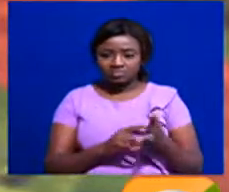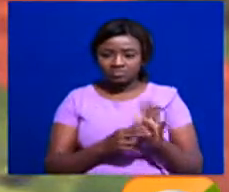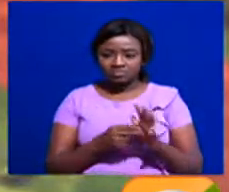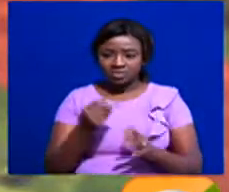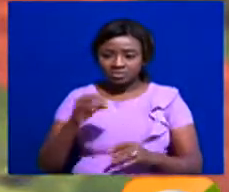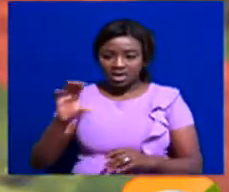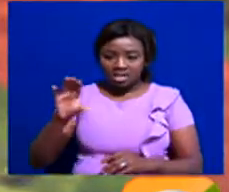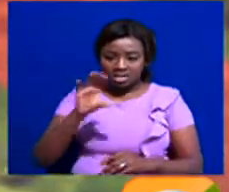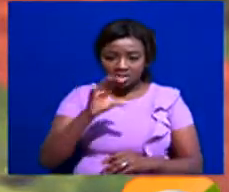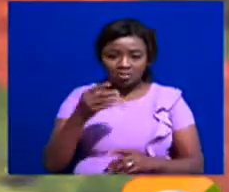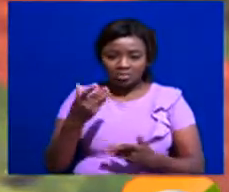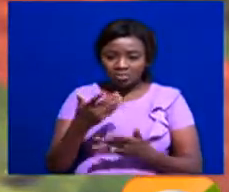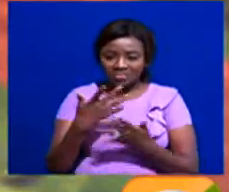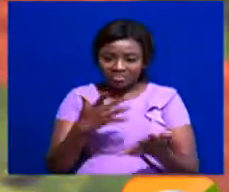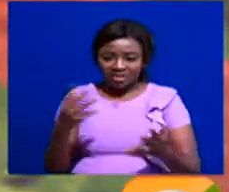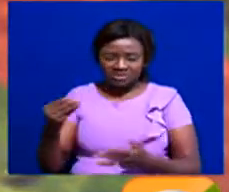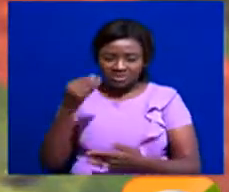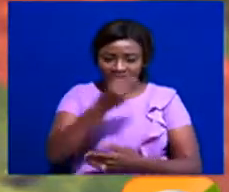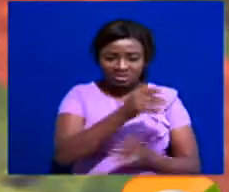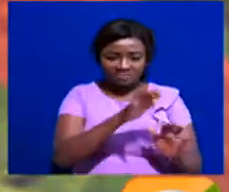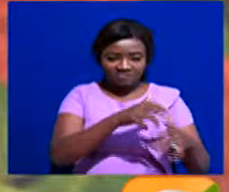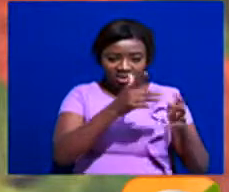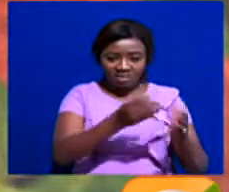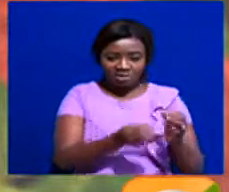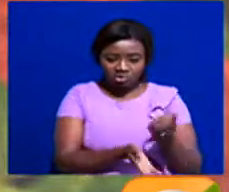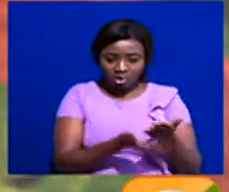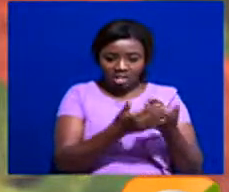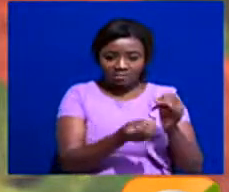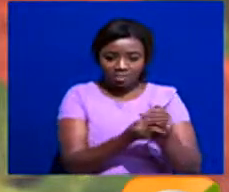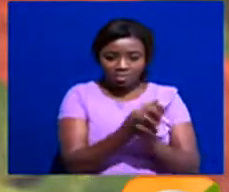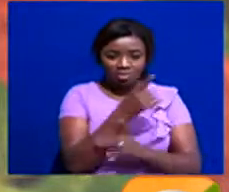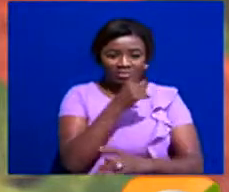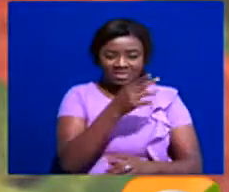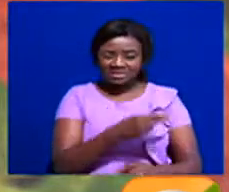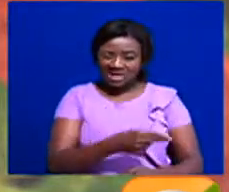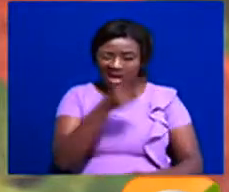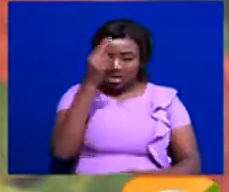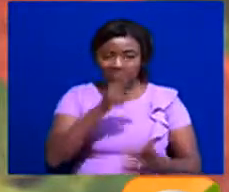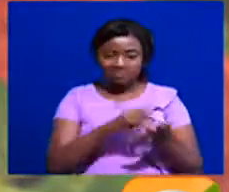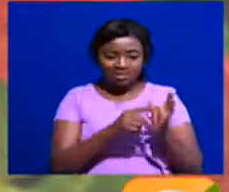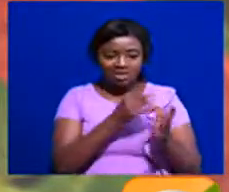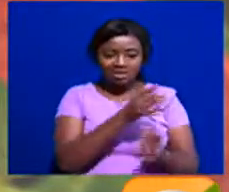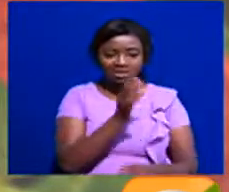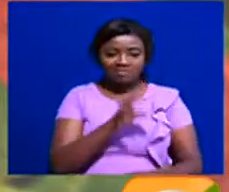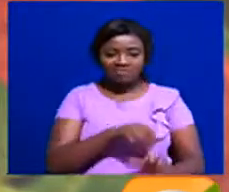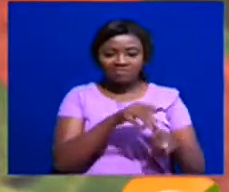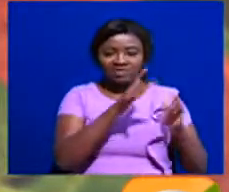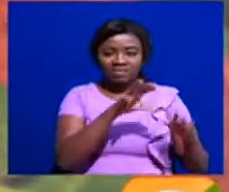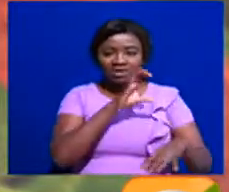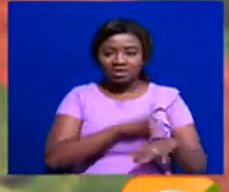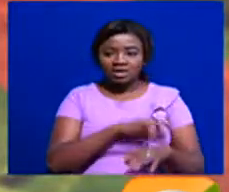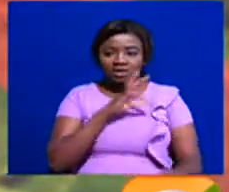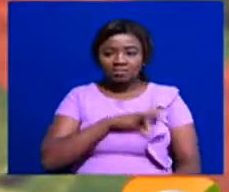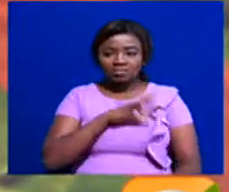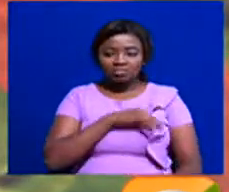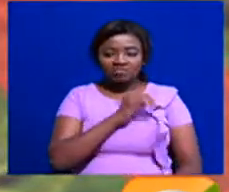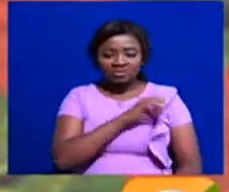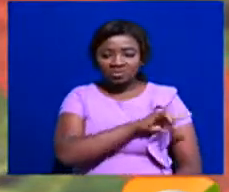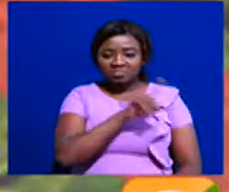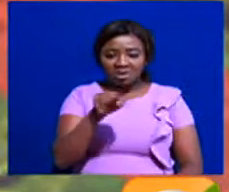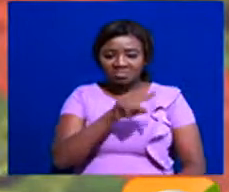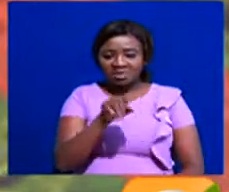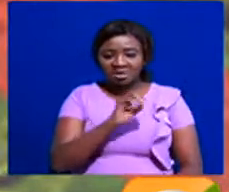more higher, which is draining money from the farmers. And this is one part that is making farmers to